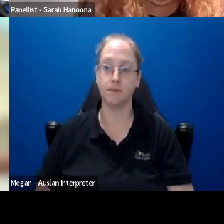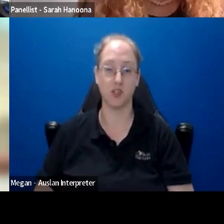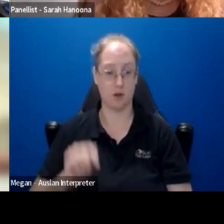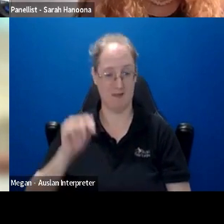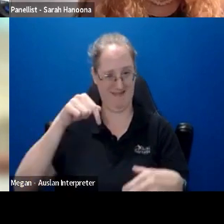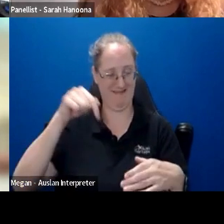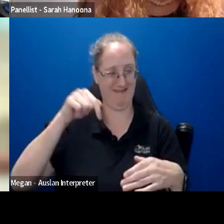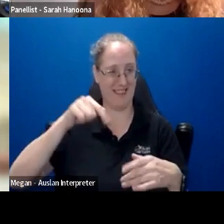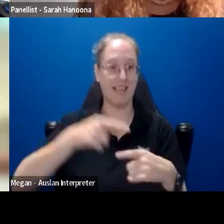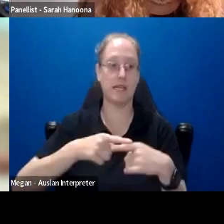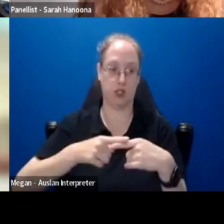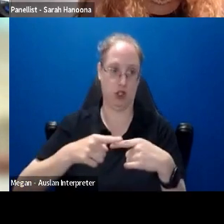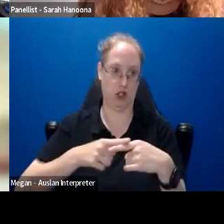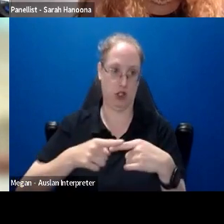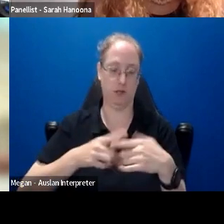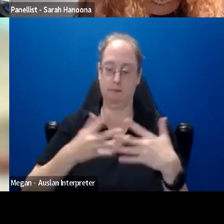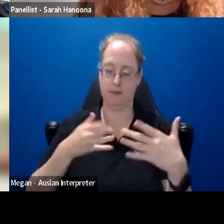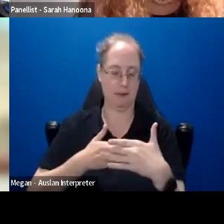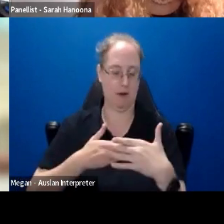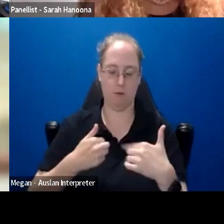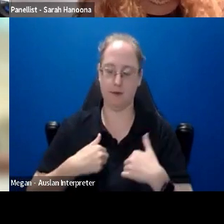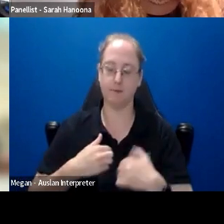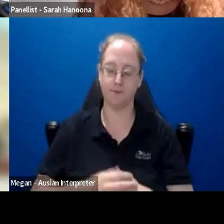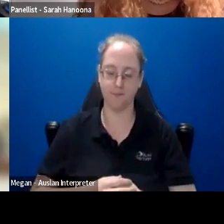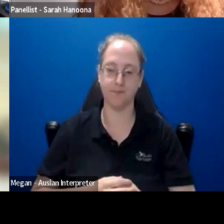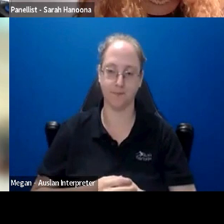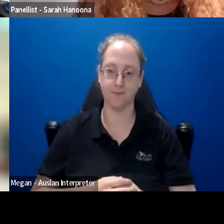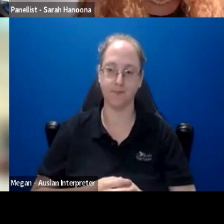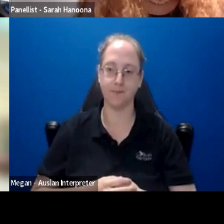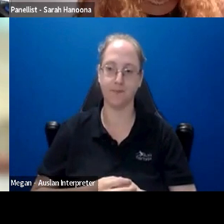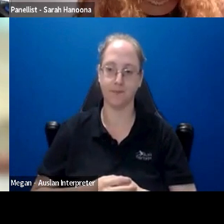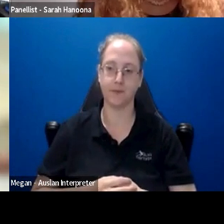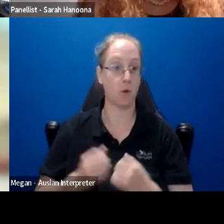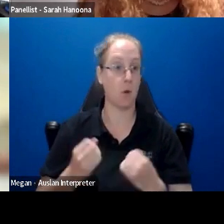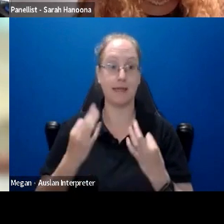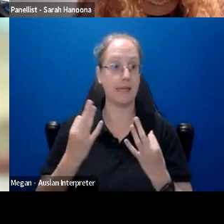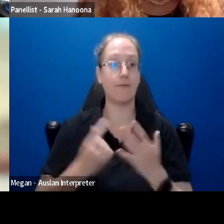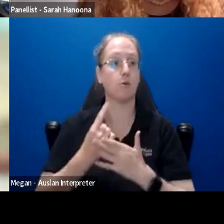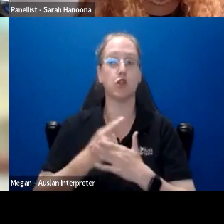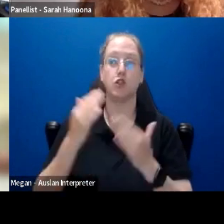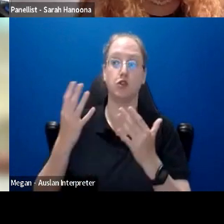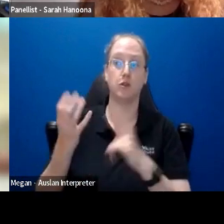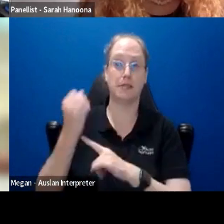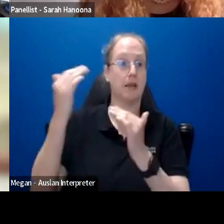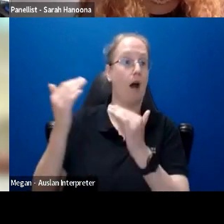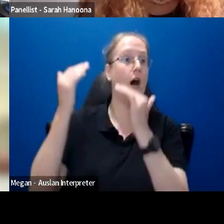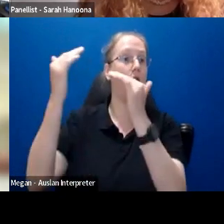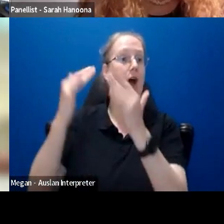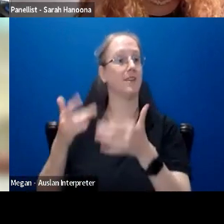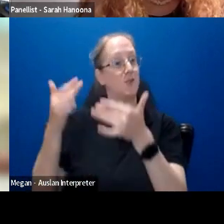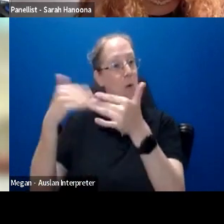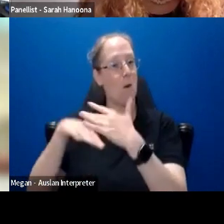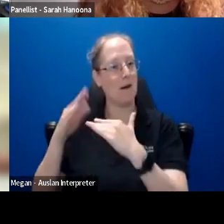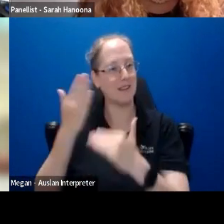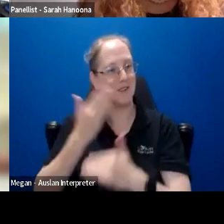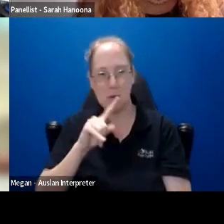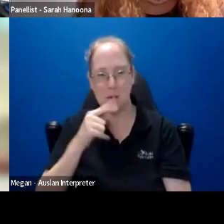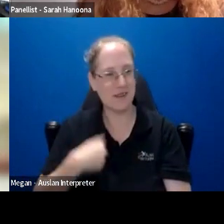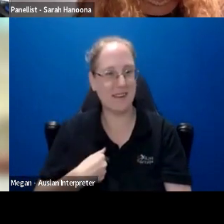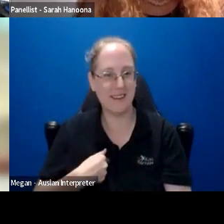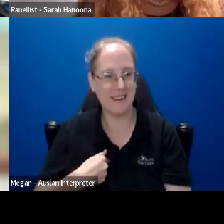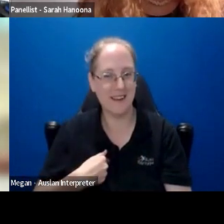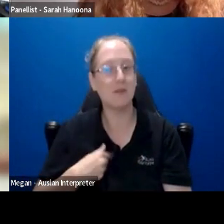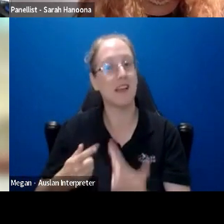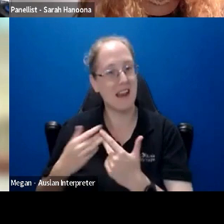main barrier for me. I didn't get a chance to get a high grades, which was another issue for me, like causing